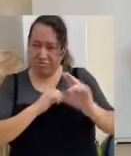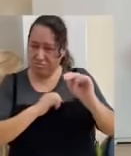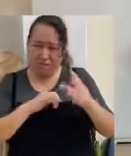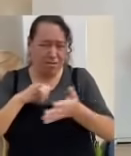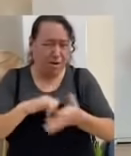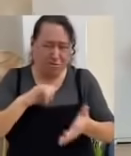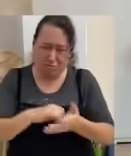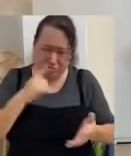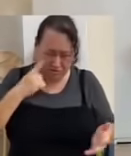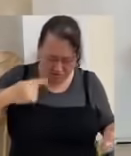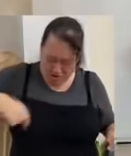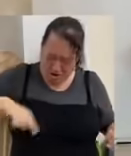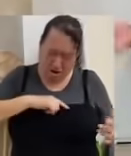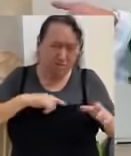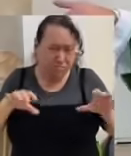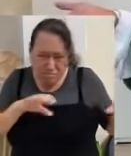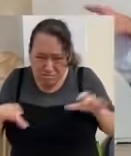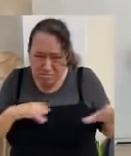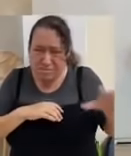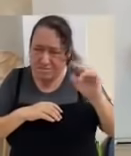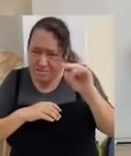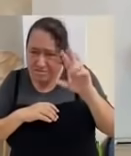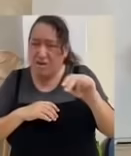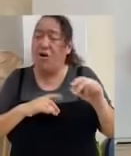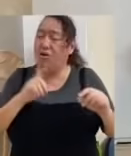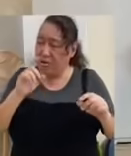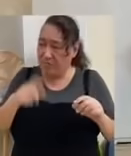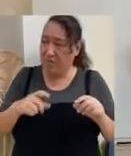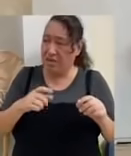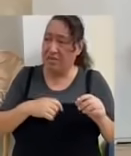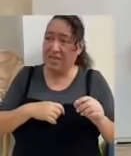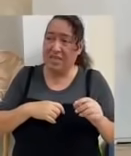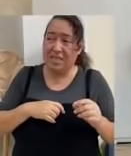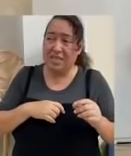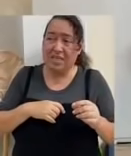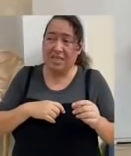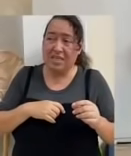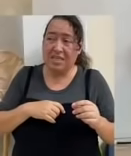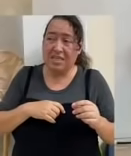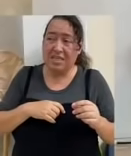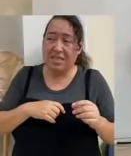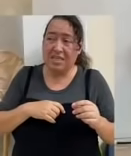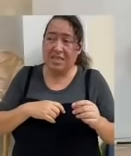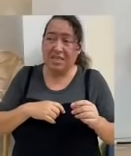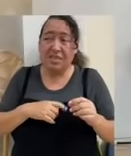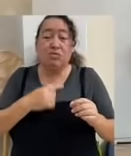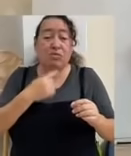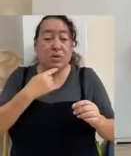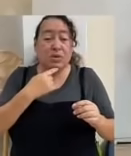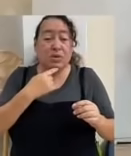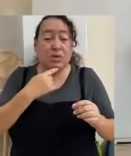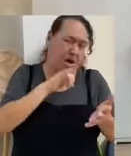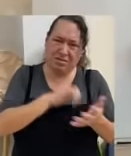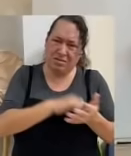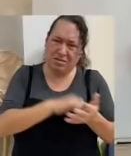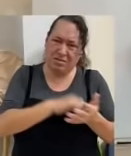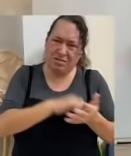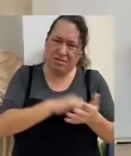is impossible. He says, the apostle says, it is impossible. And Jesus says, children,